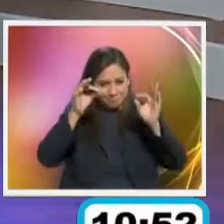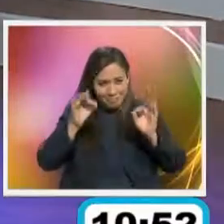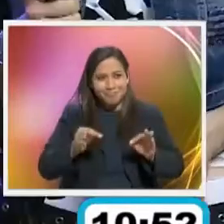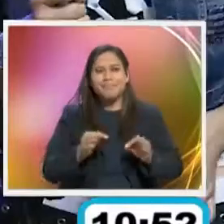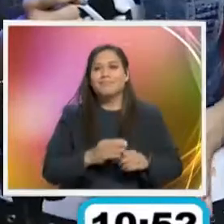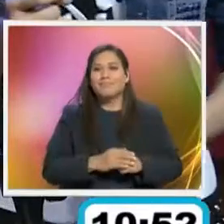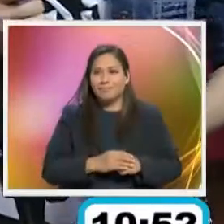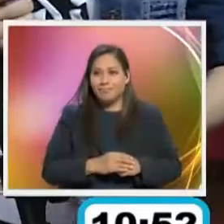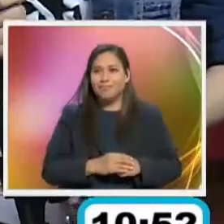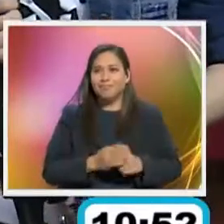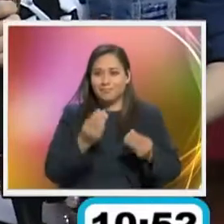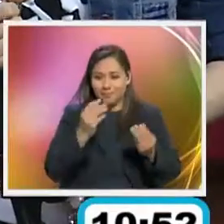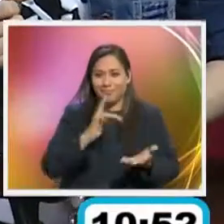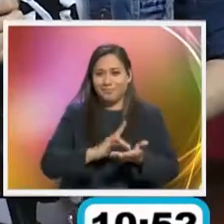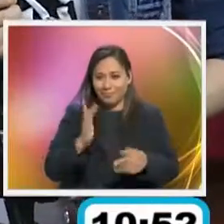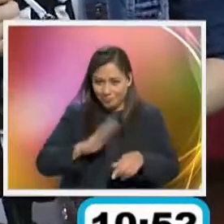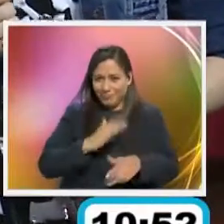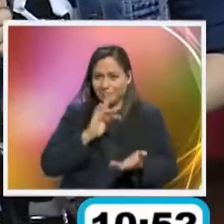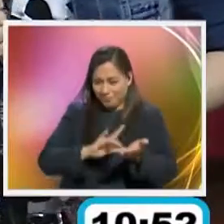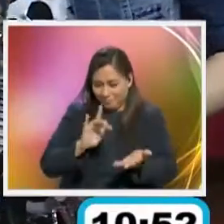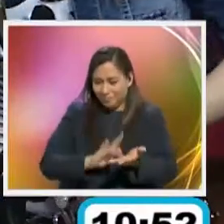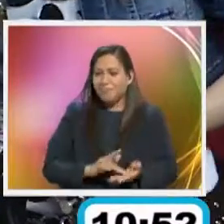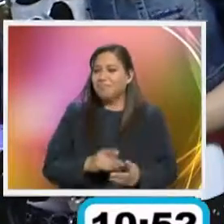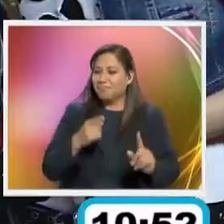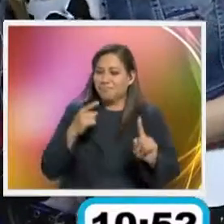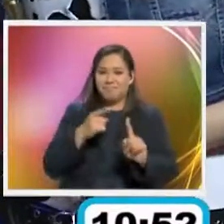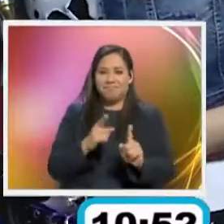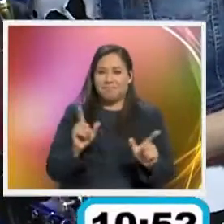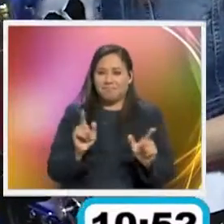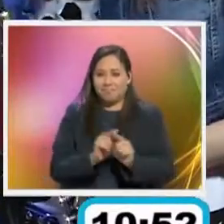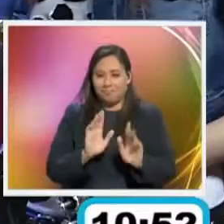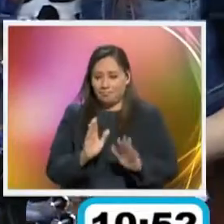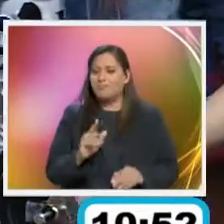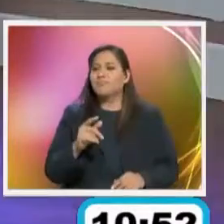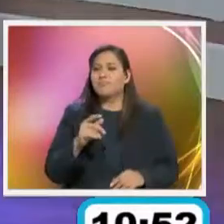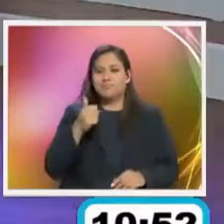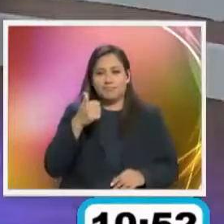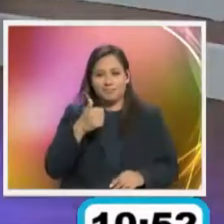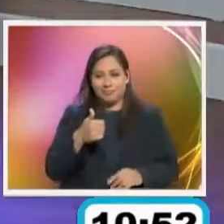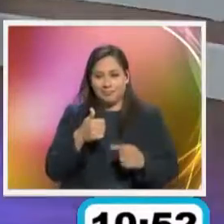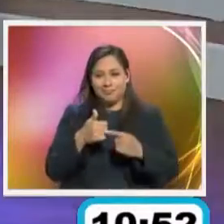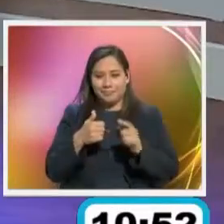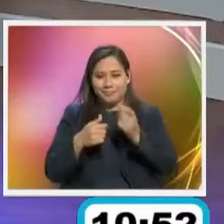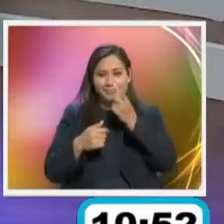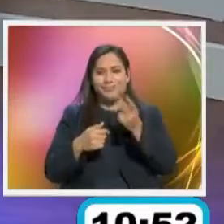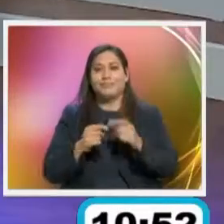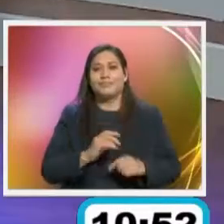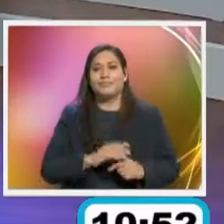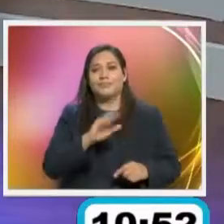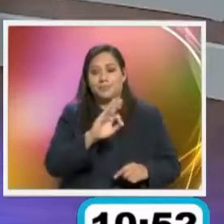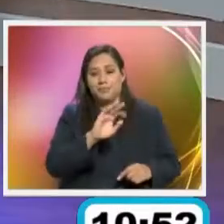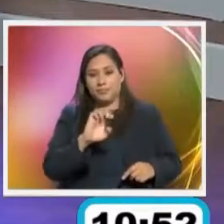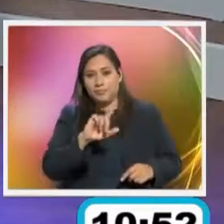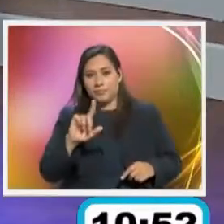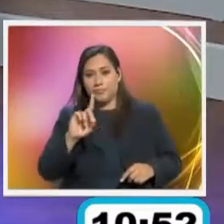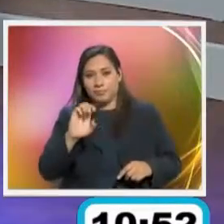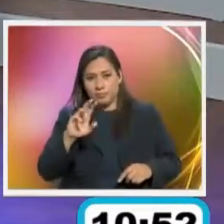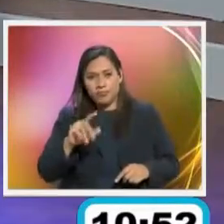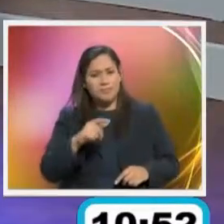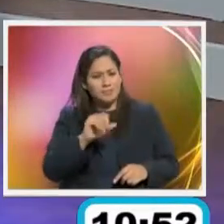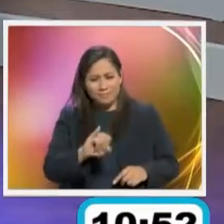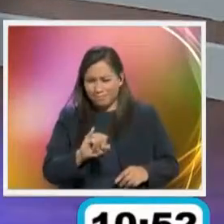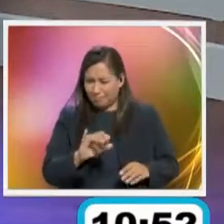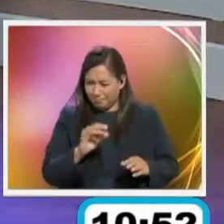buena observación. Muchas gracias Además, por su apoyo. muy objetivo, así es. Oigan, y esta canción, Feel the Way, así se hace,